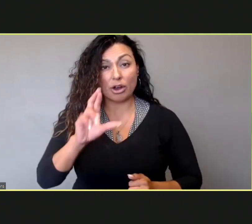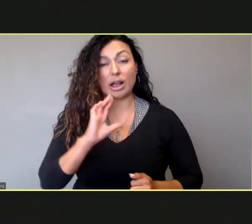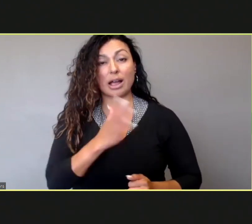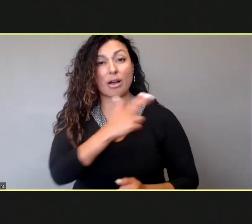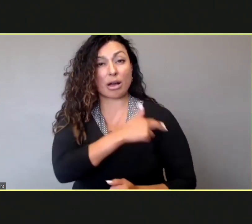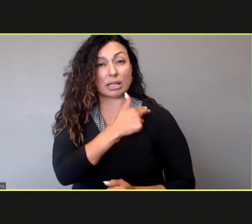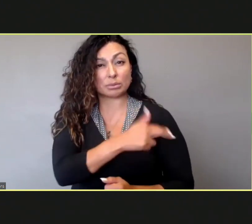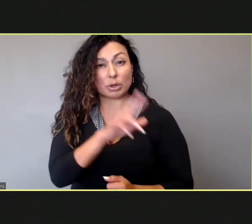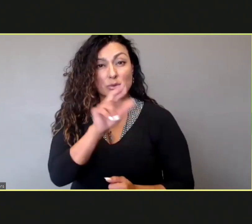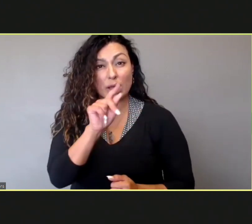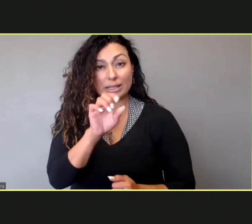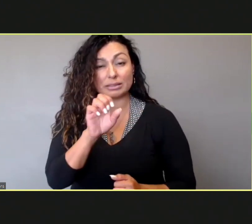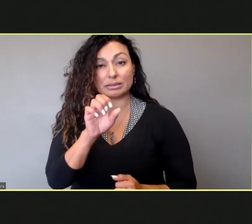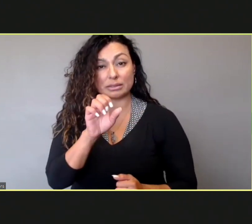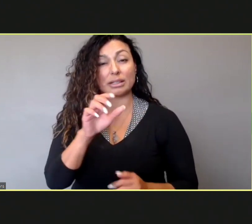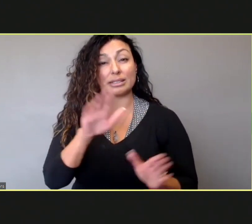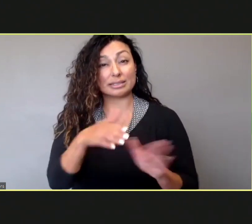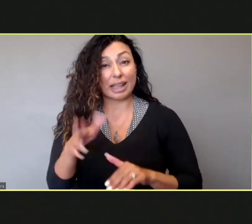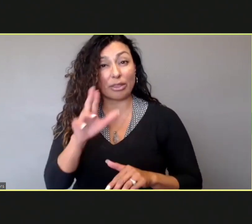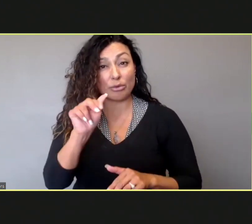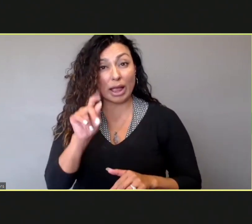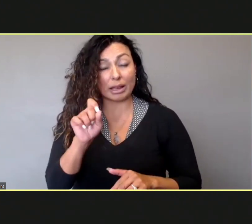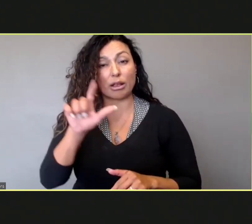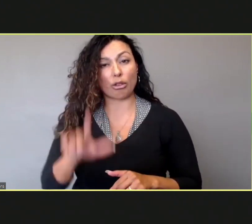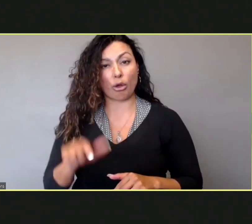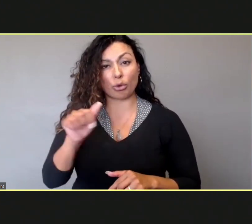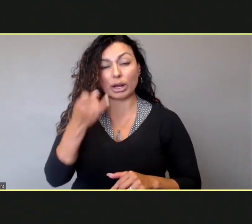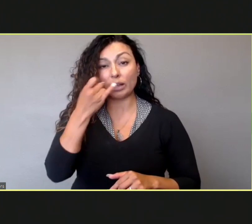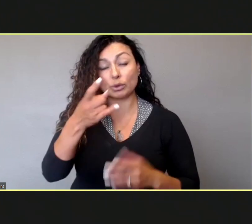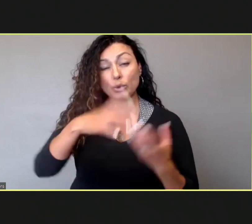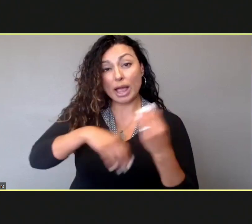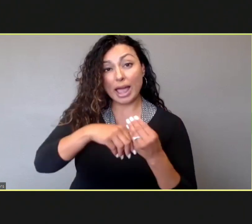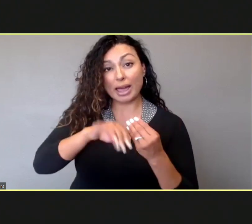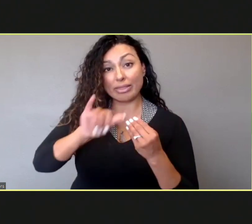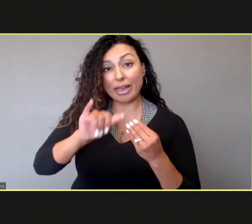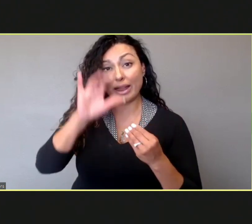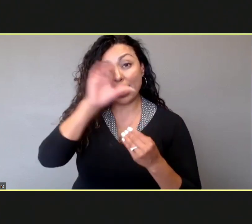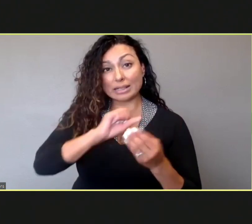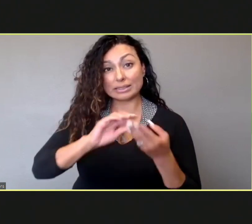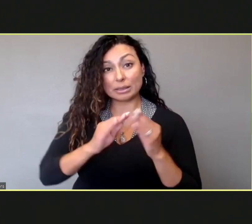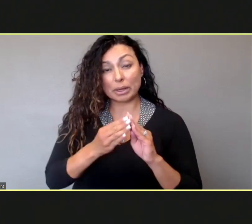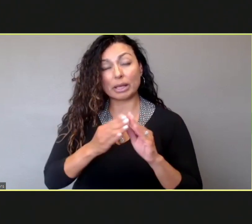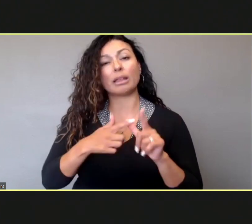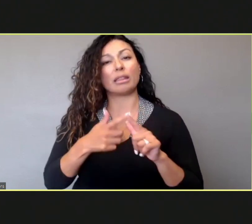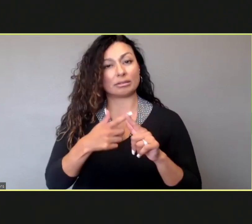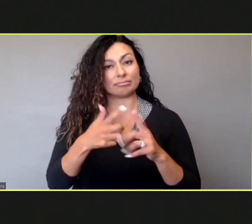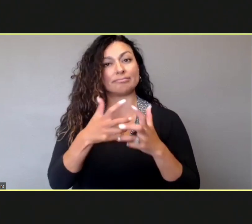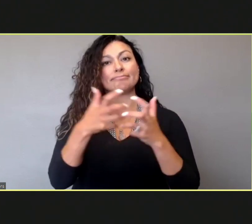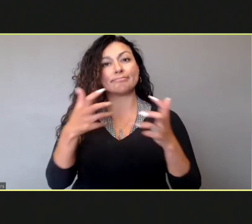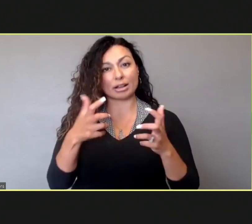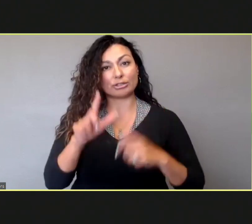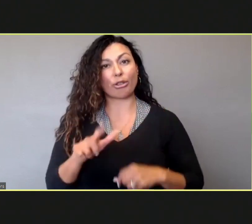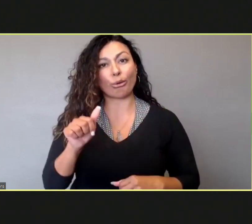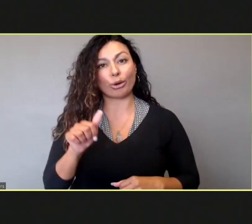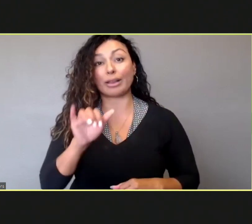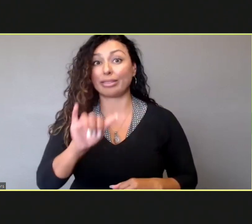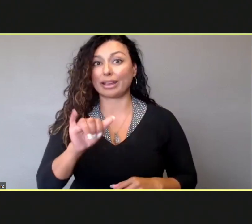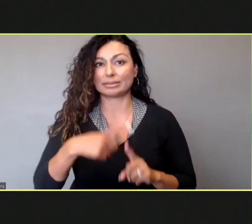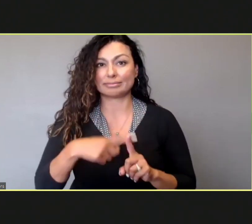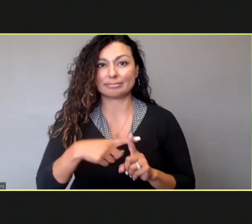are low, our death rates are lower. If you add in that estimate, they become much, much lower, and that's good